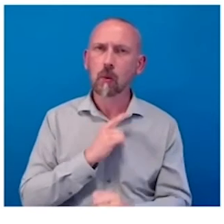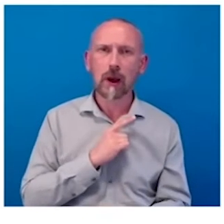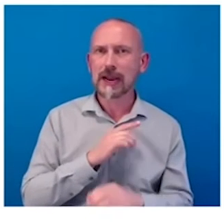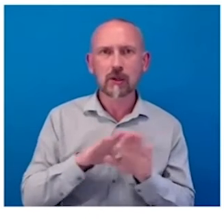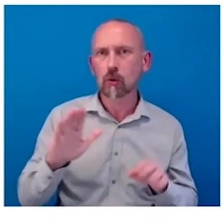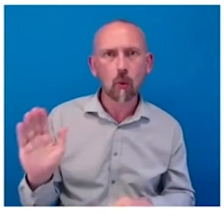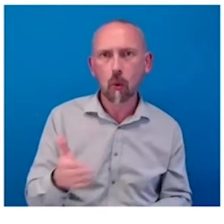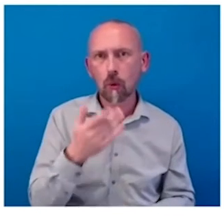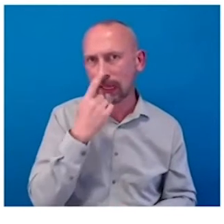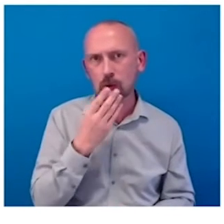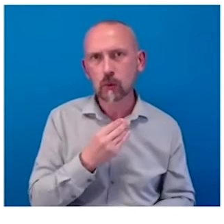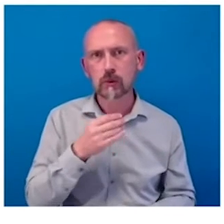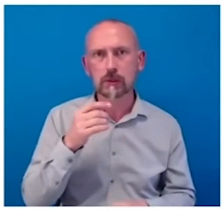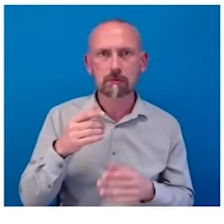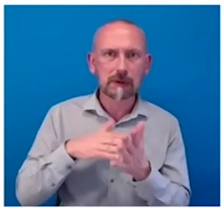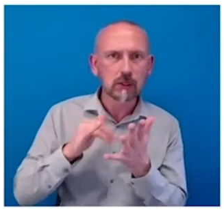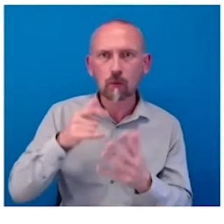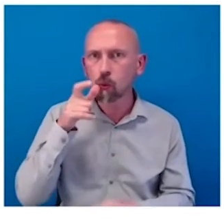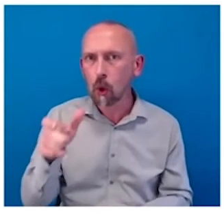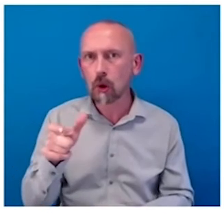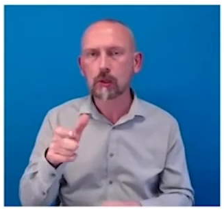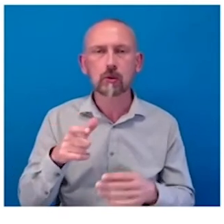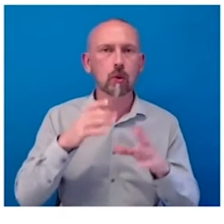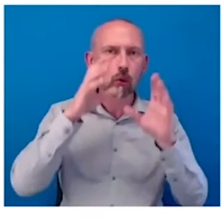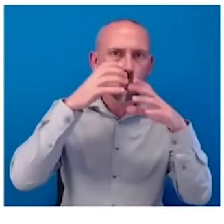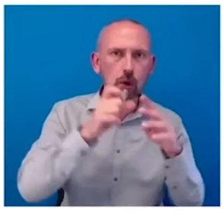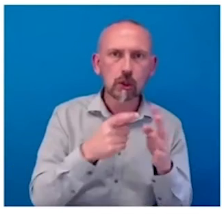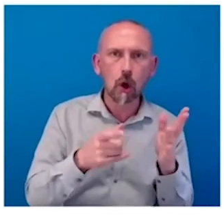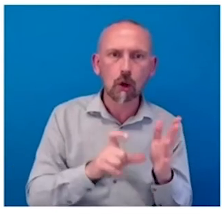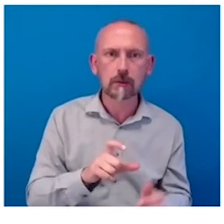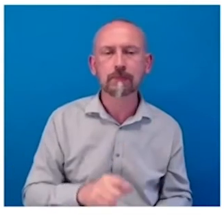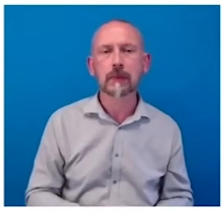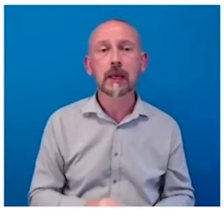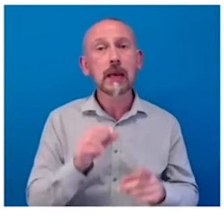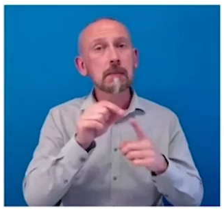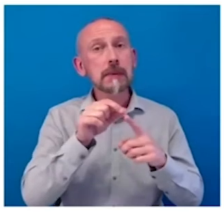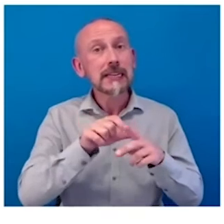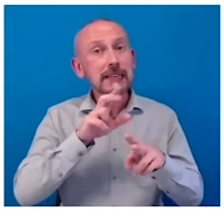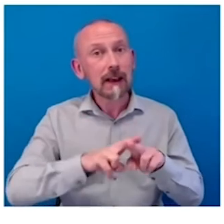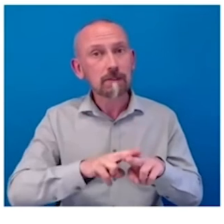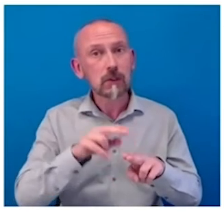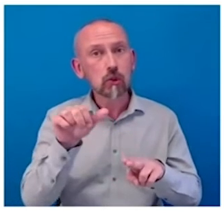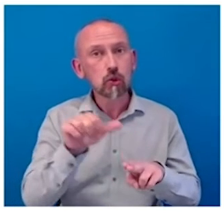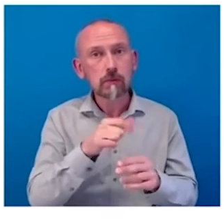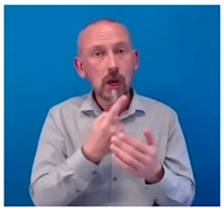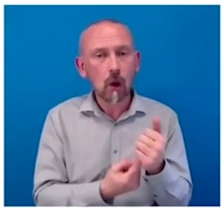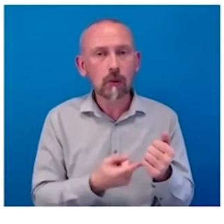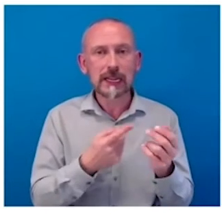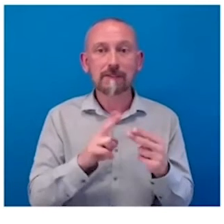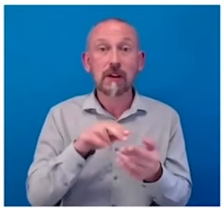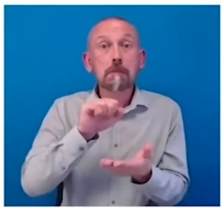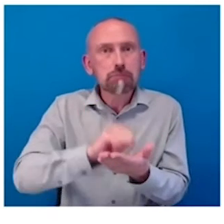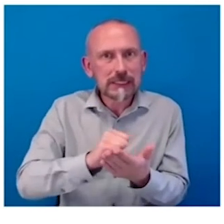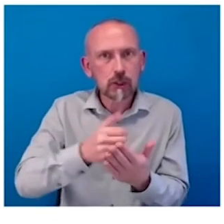example. PDFs should ideally only be used for printed documents. However, if there are situations when you need to upload a